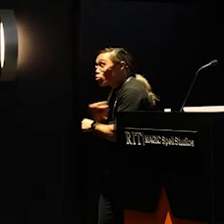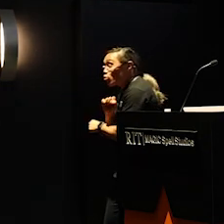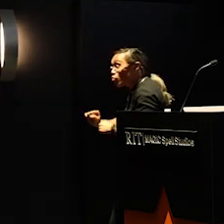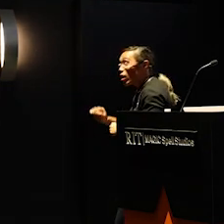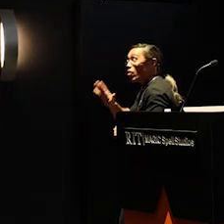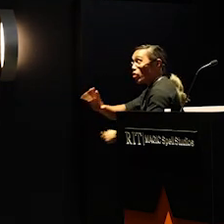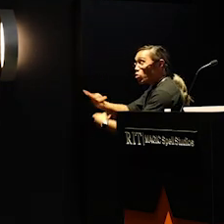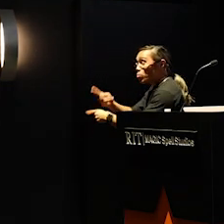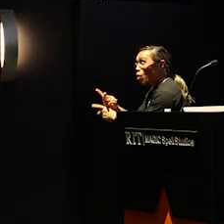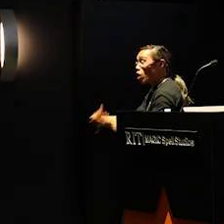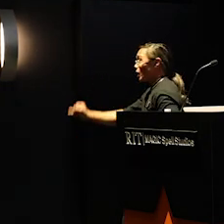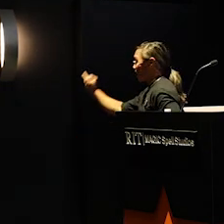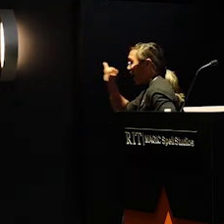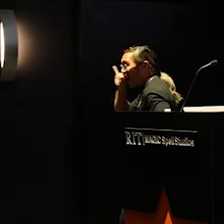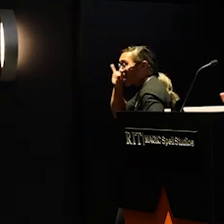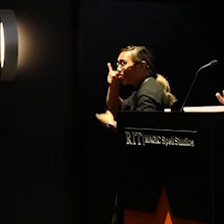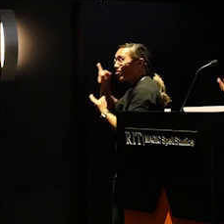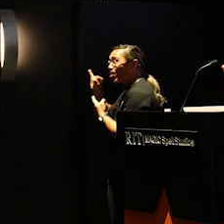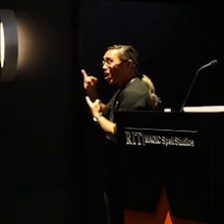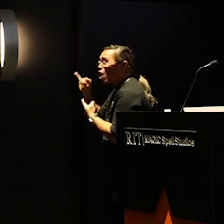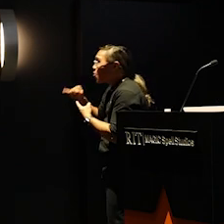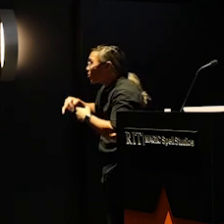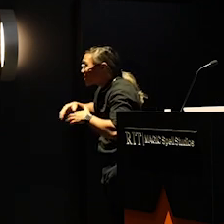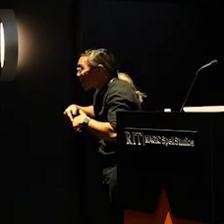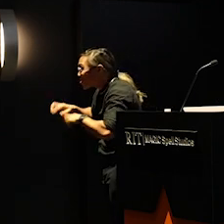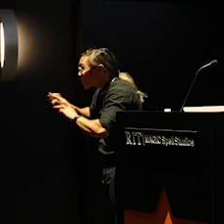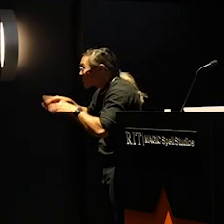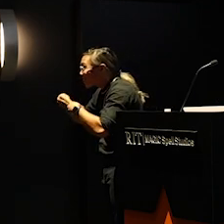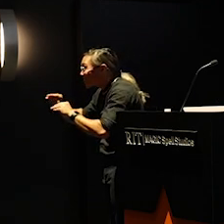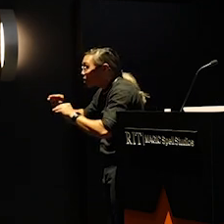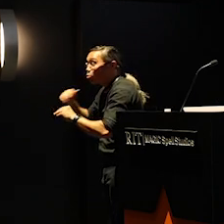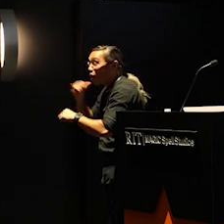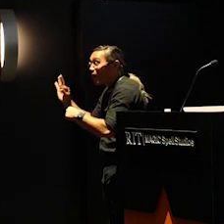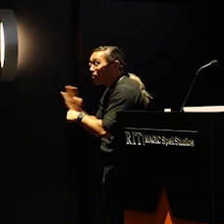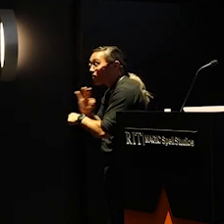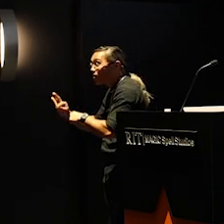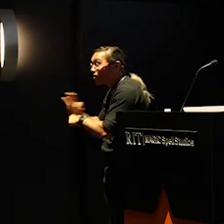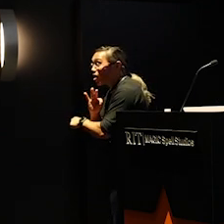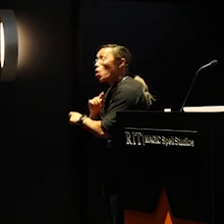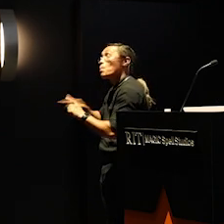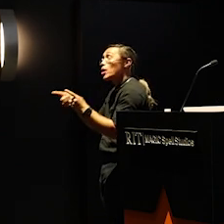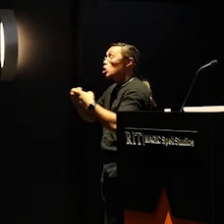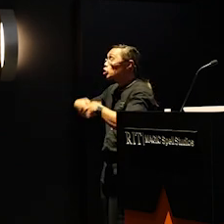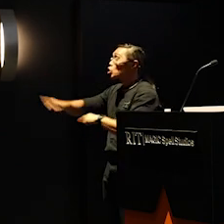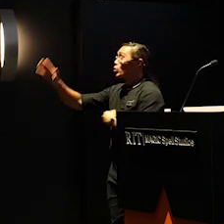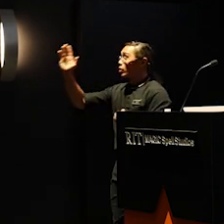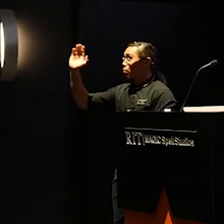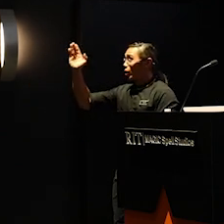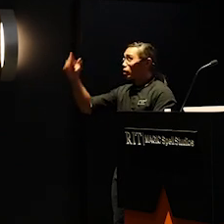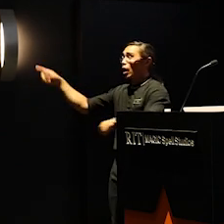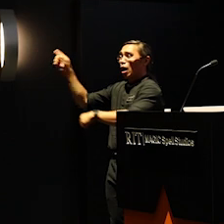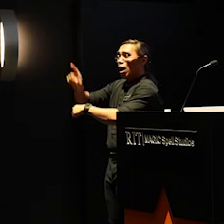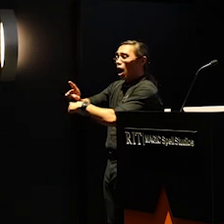thing is, the fervor of it, and I think of this now, because what am I, an iPhone 16, and like, cool, man, but like, when it first came